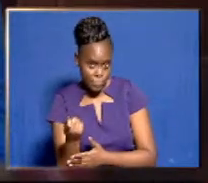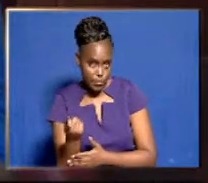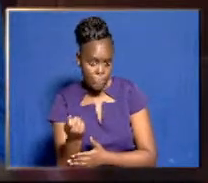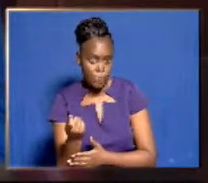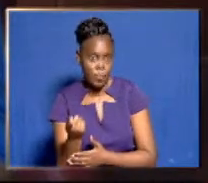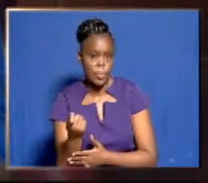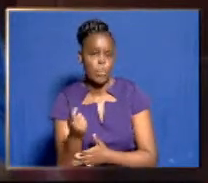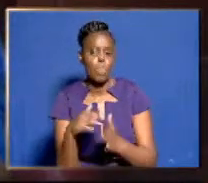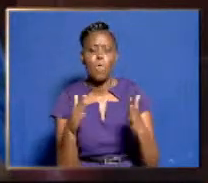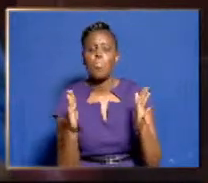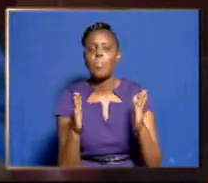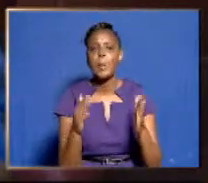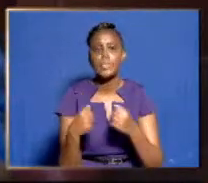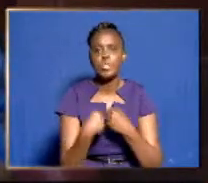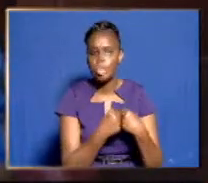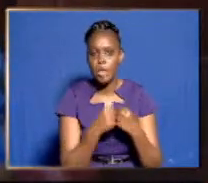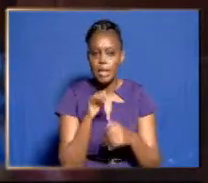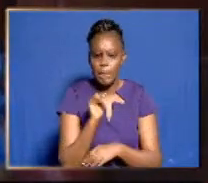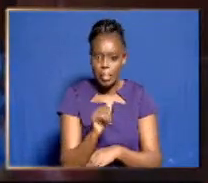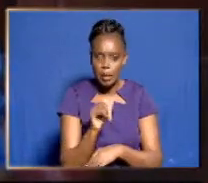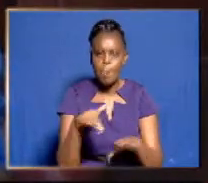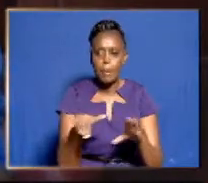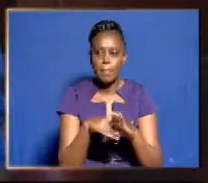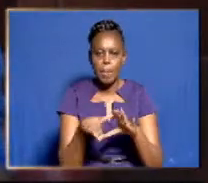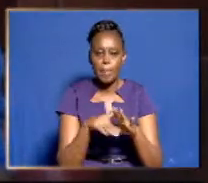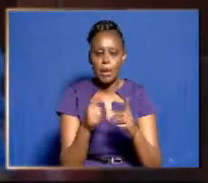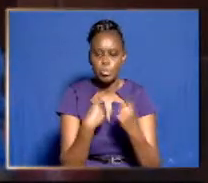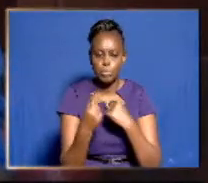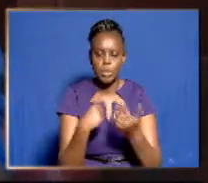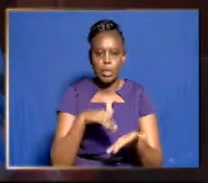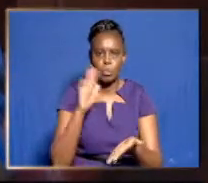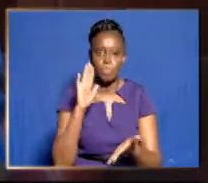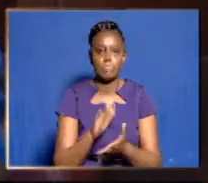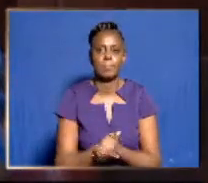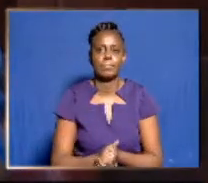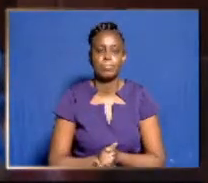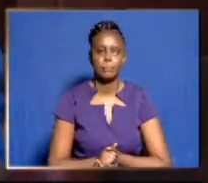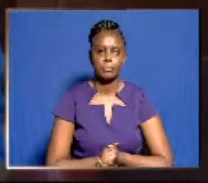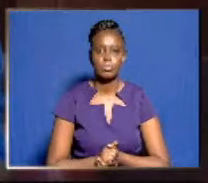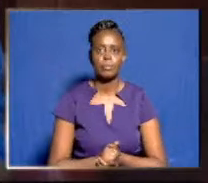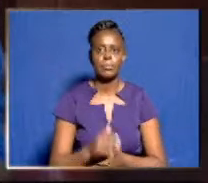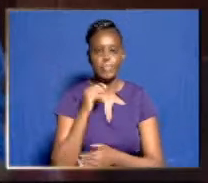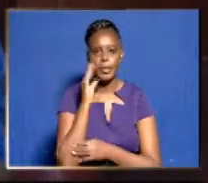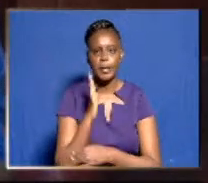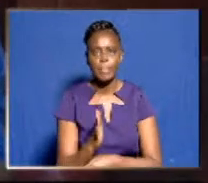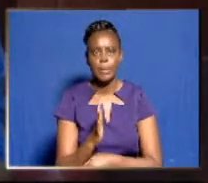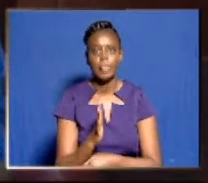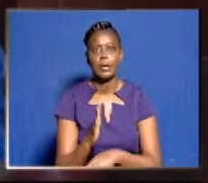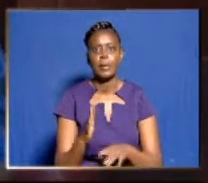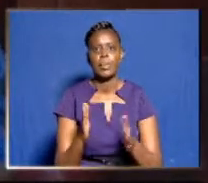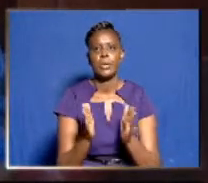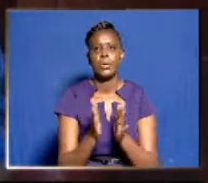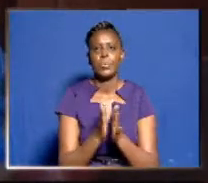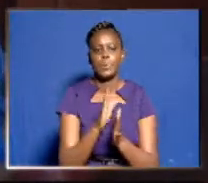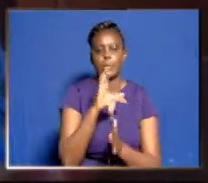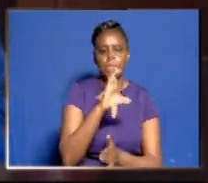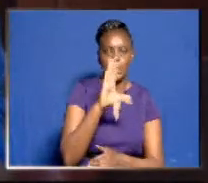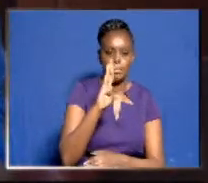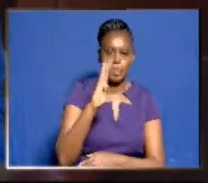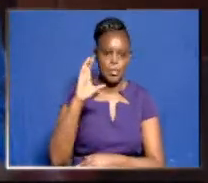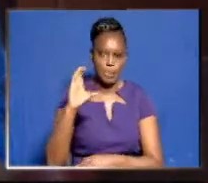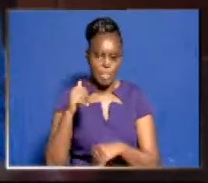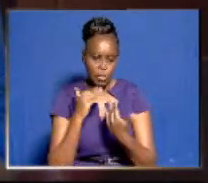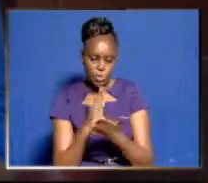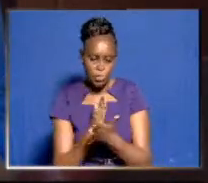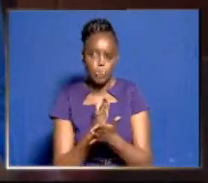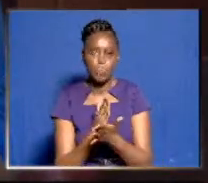to be opened up for members to discuss. Mr. Speaker, with the current rollout of the CBC, there is need to ensure